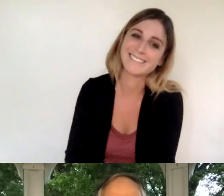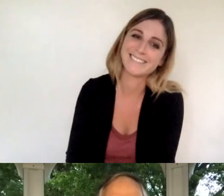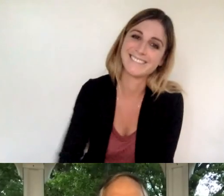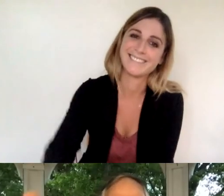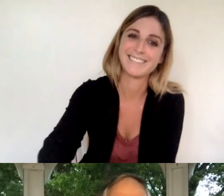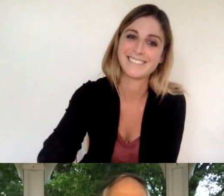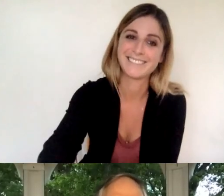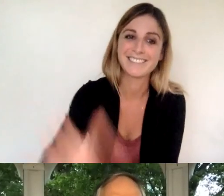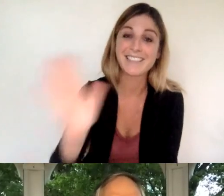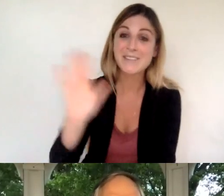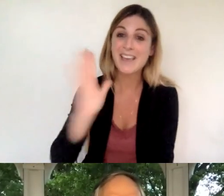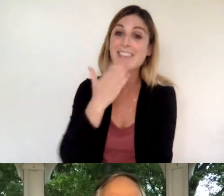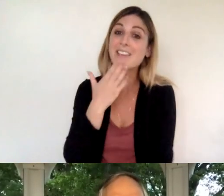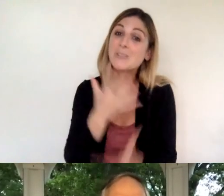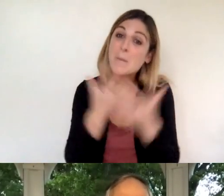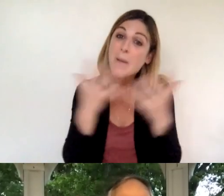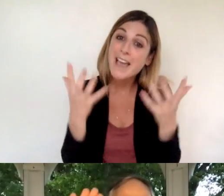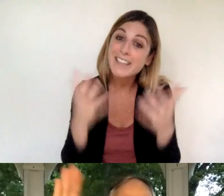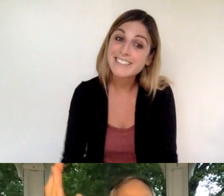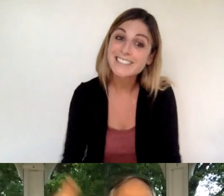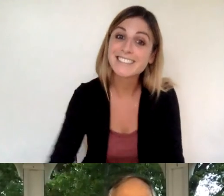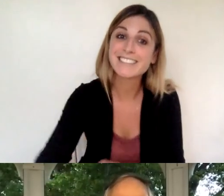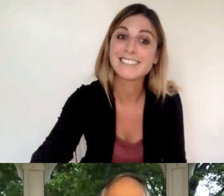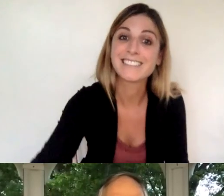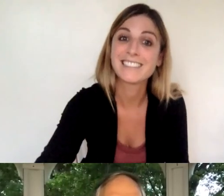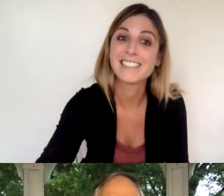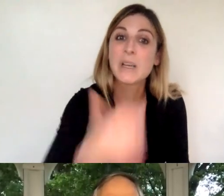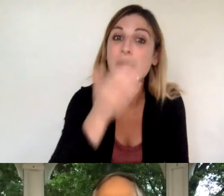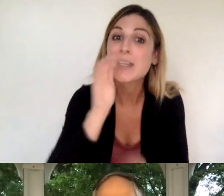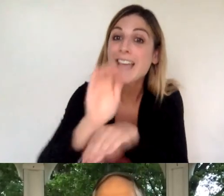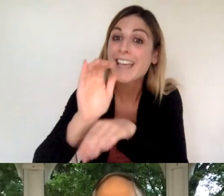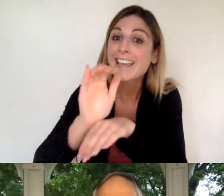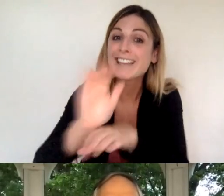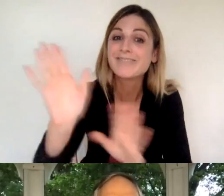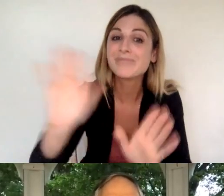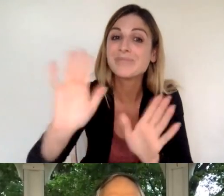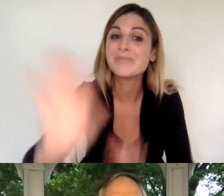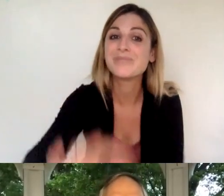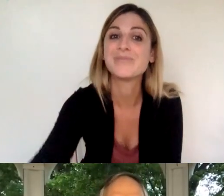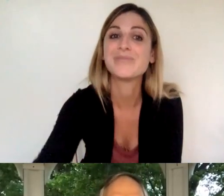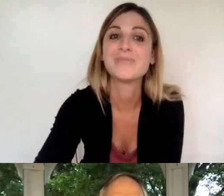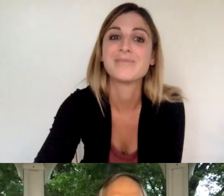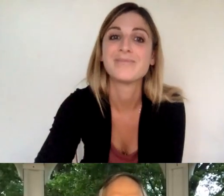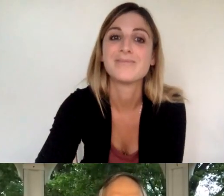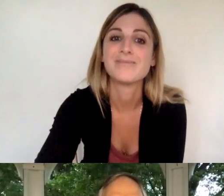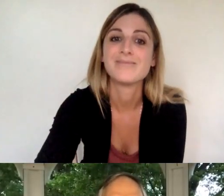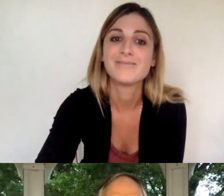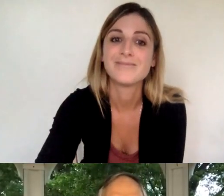Thank you. All right, everybody. Thank you so much. Thank you. Yep. Good night. Thanks. Night. Good night.